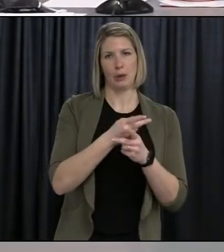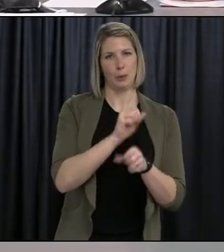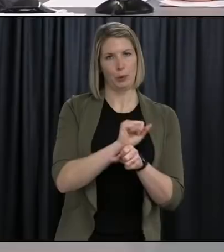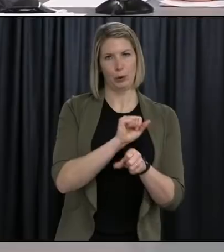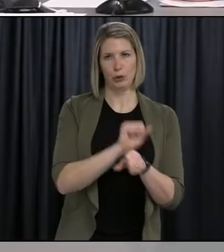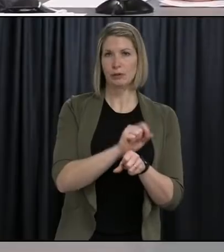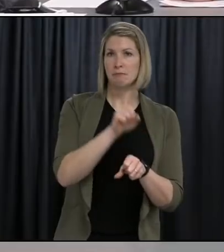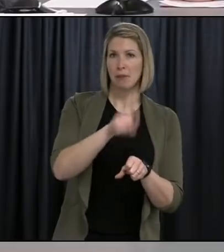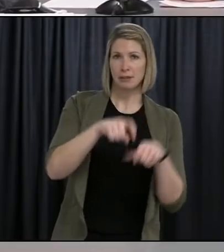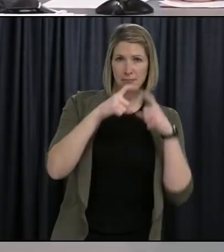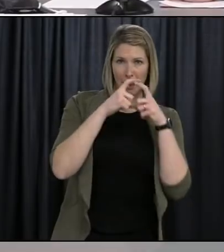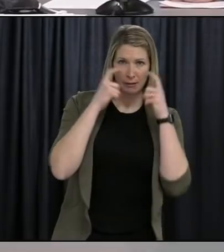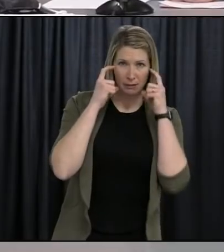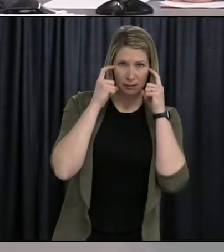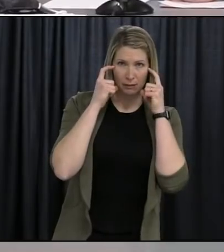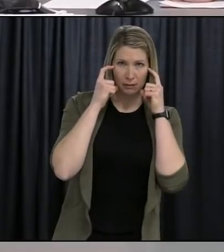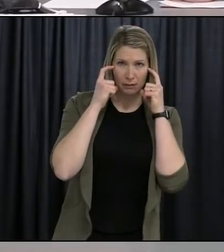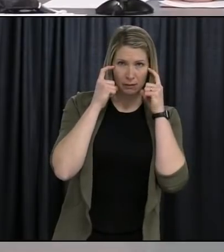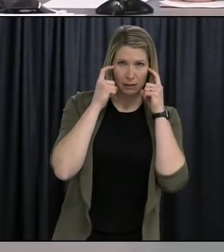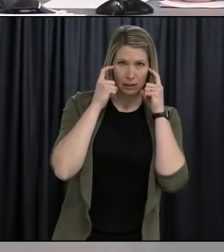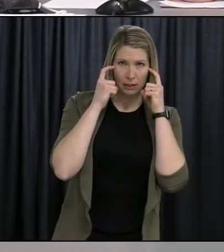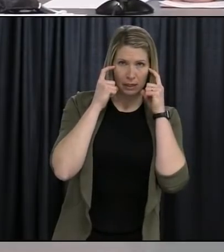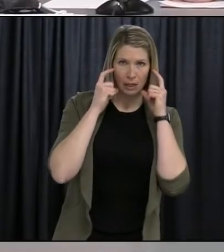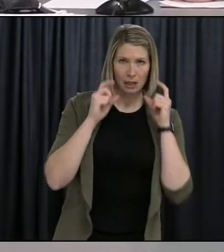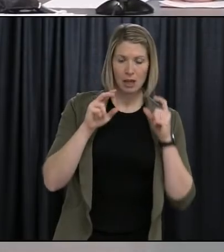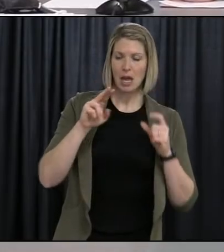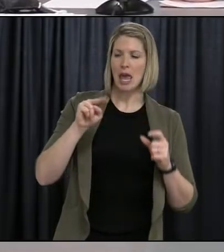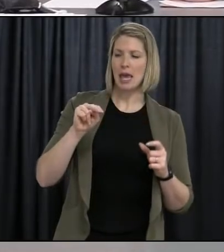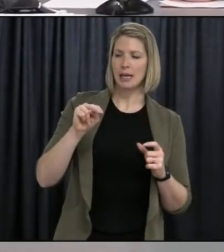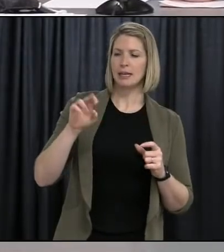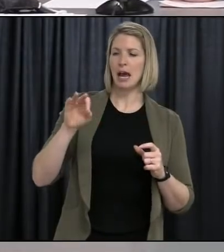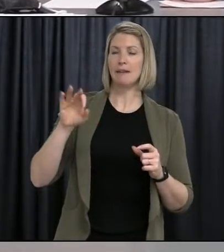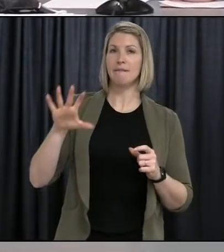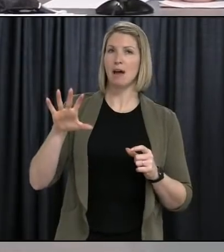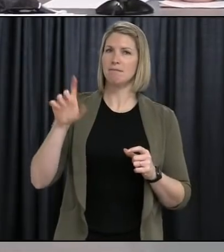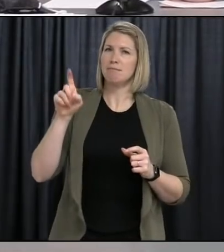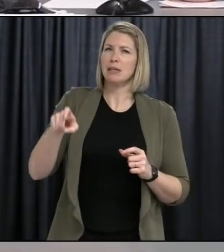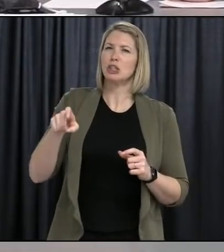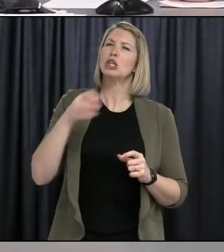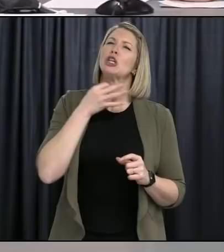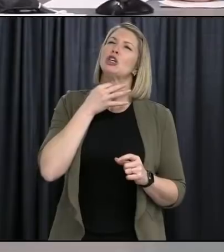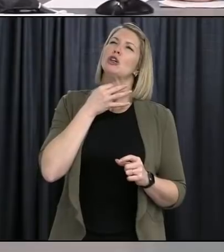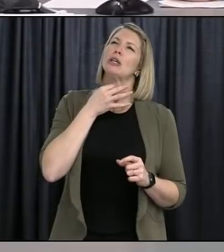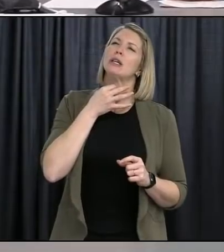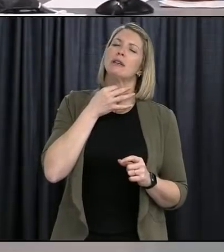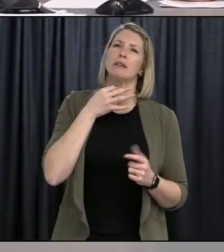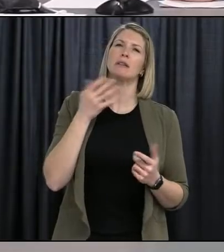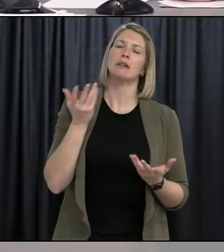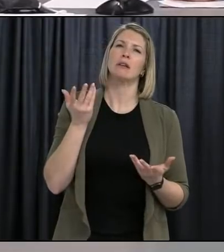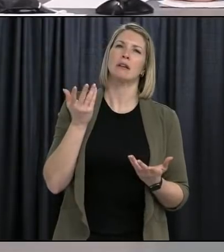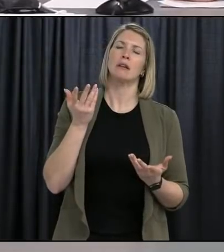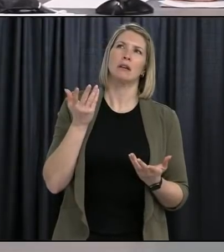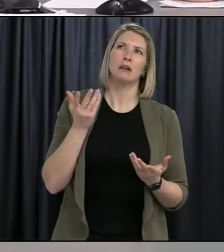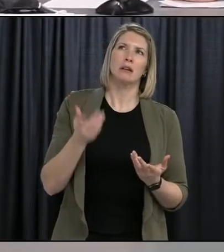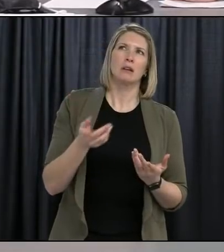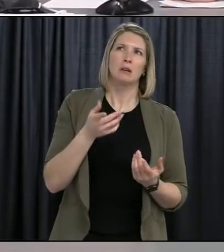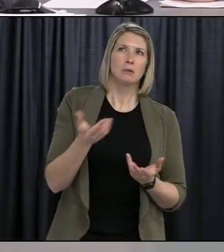the response is to their demand. Minister, probably best one. Yeah, Minister is probably best for that one. I was not aware of that